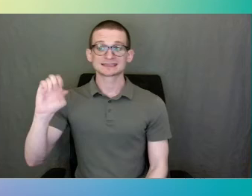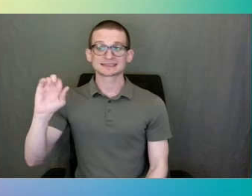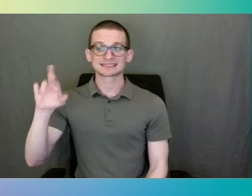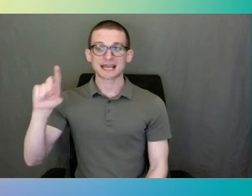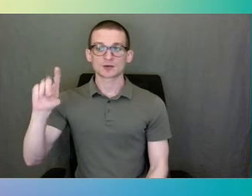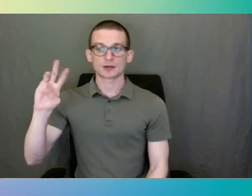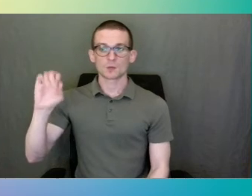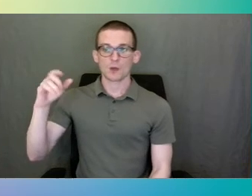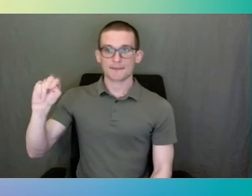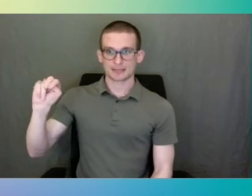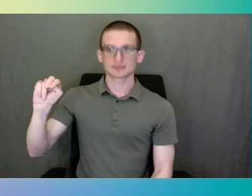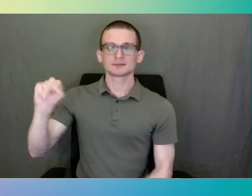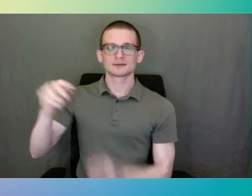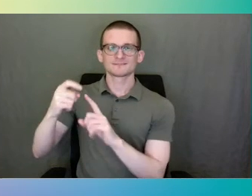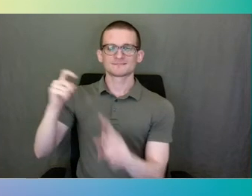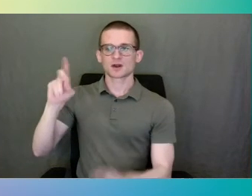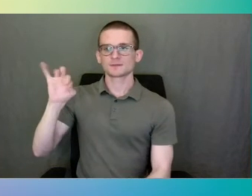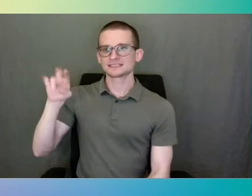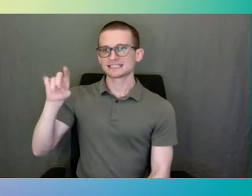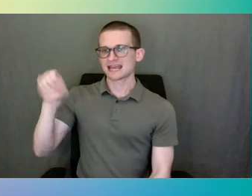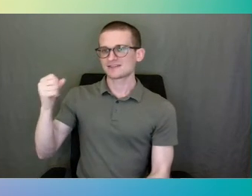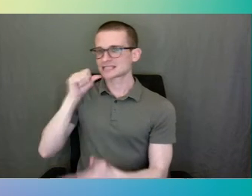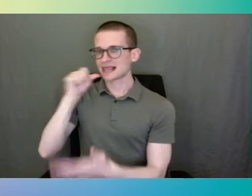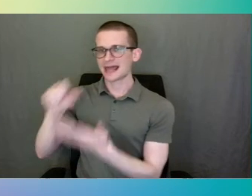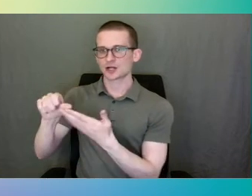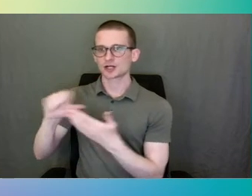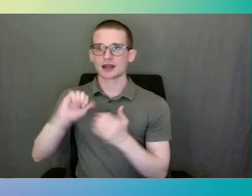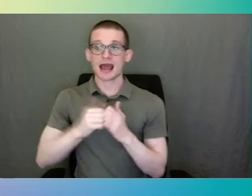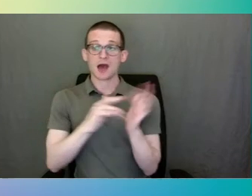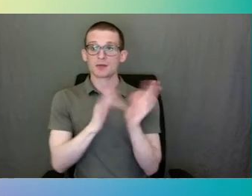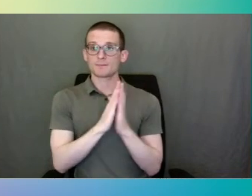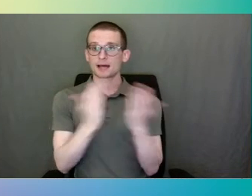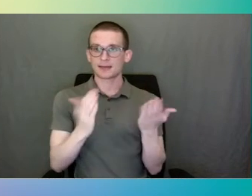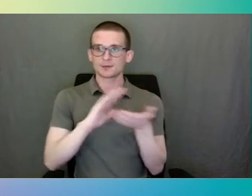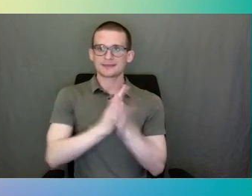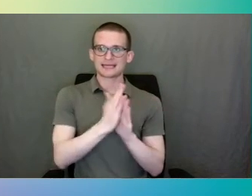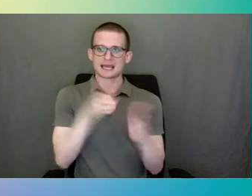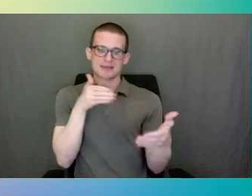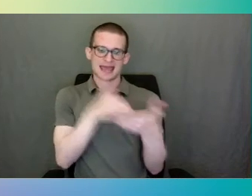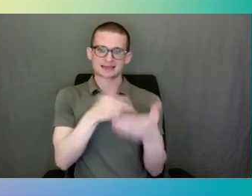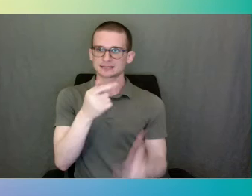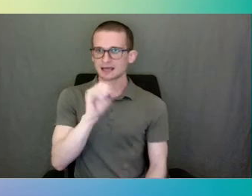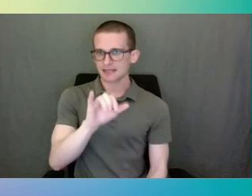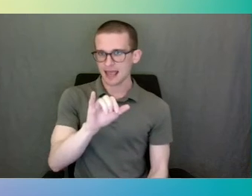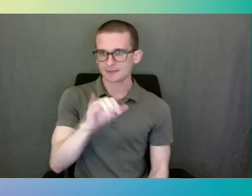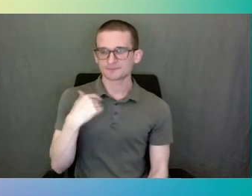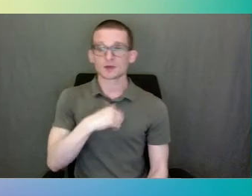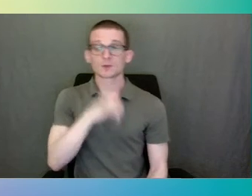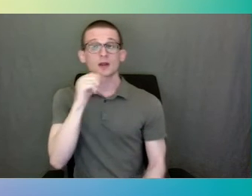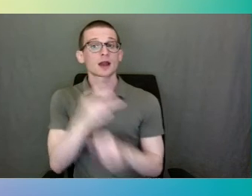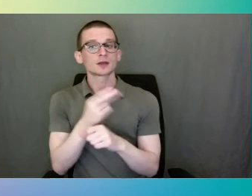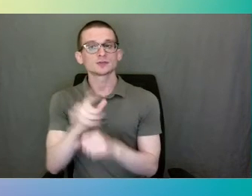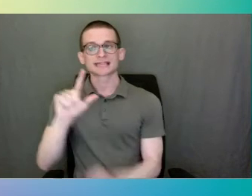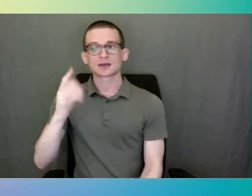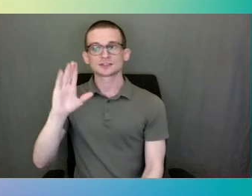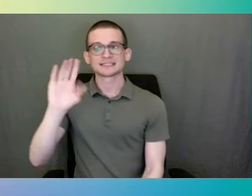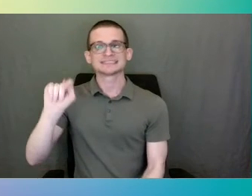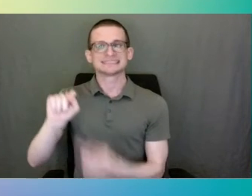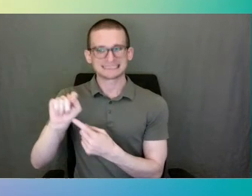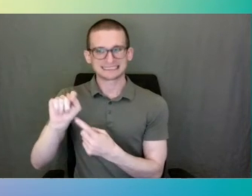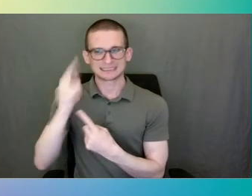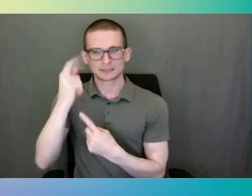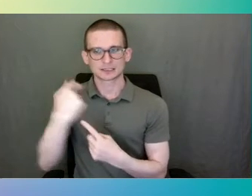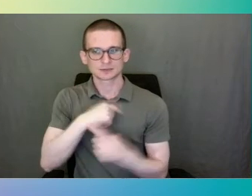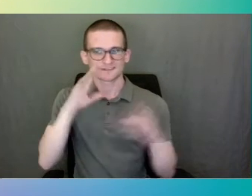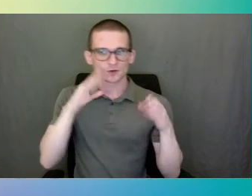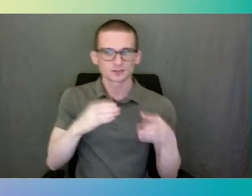Became Anti-Gay. And we're not using LGBT on there because we want to know how it became anti-gay. It became